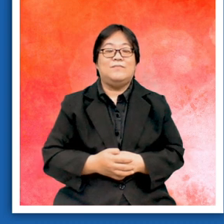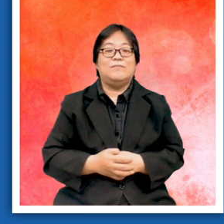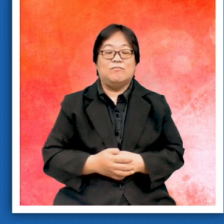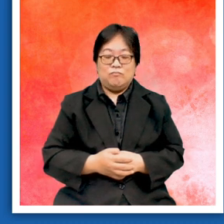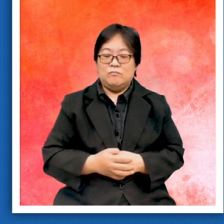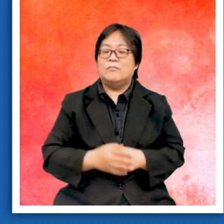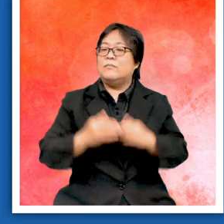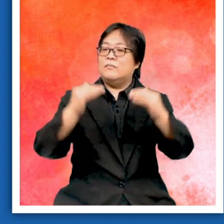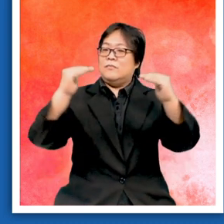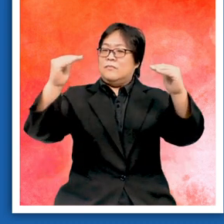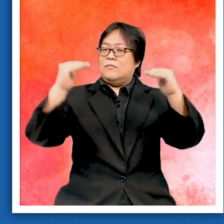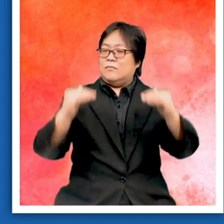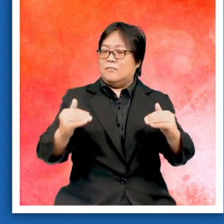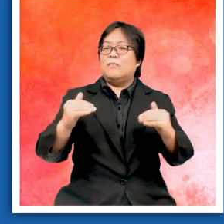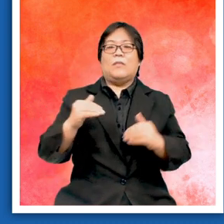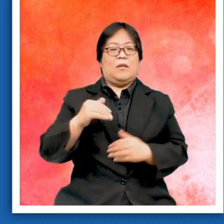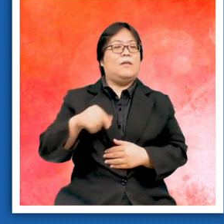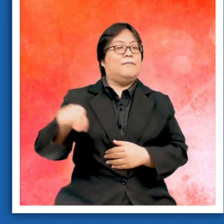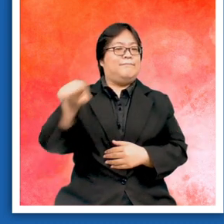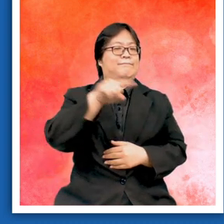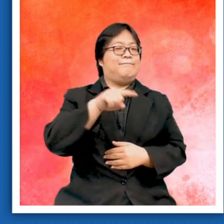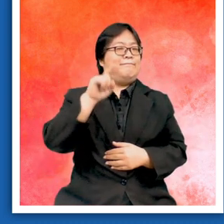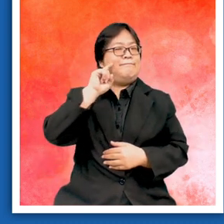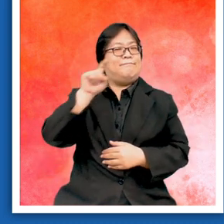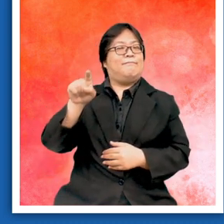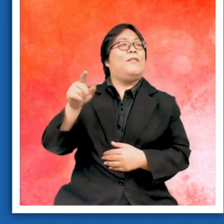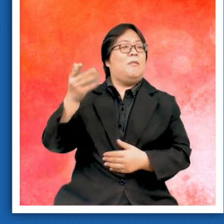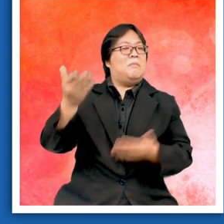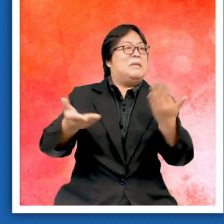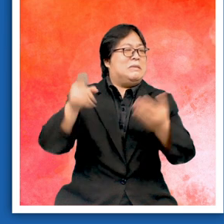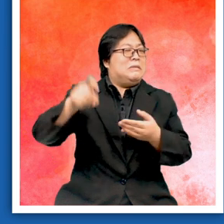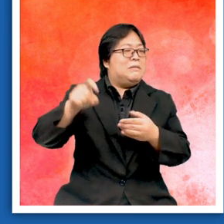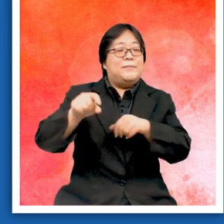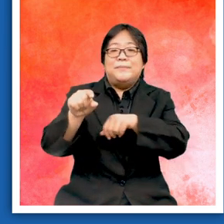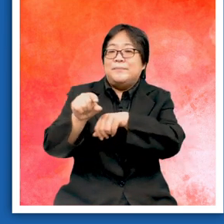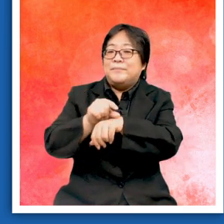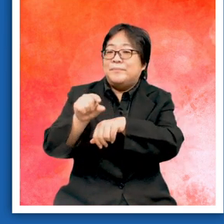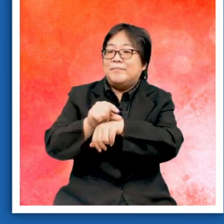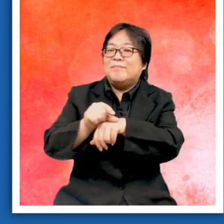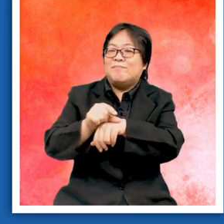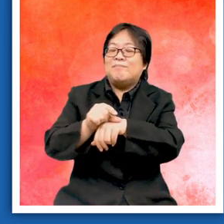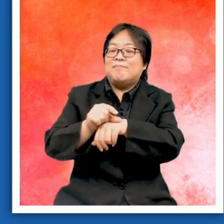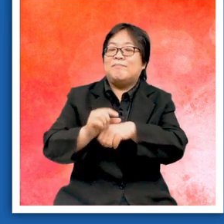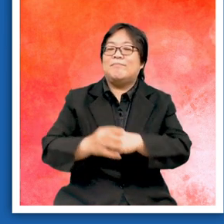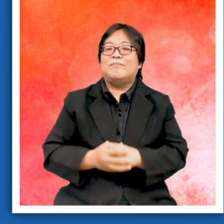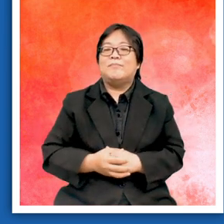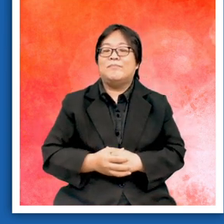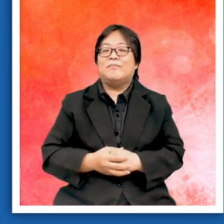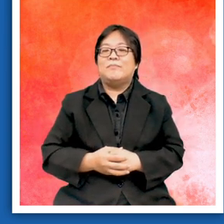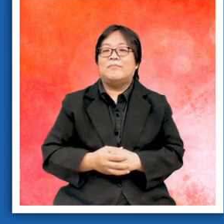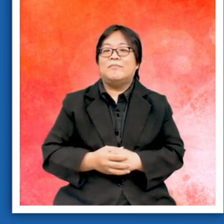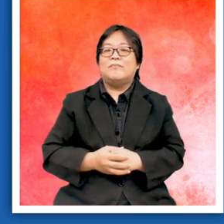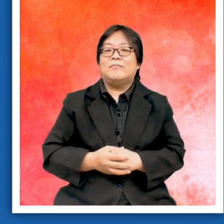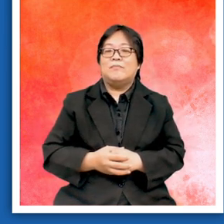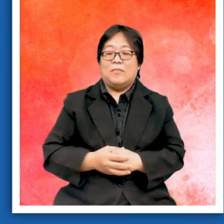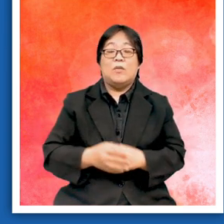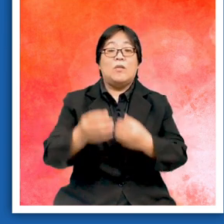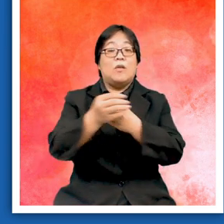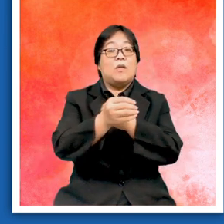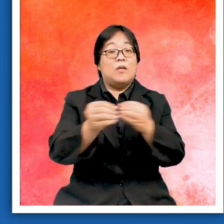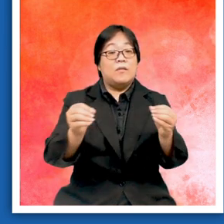Another thing that you would find that you might be using quite often is the